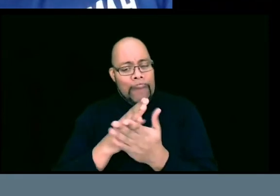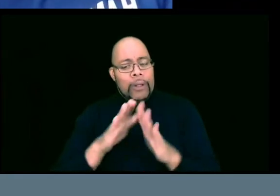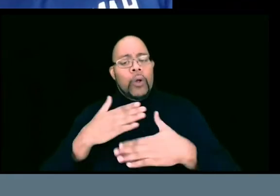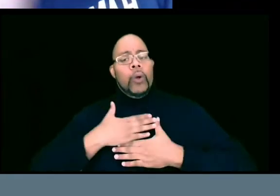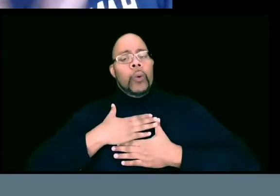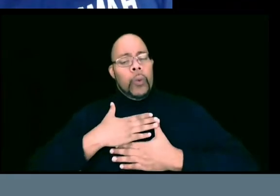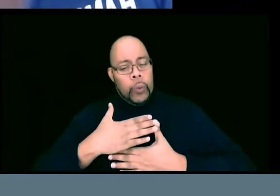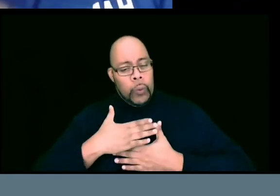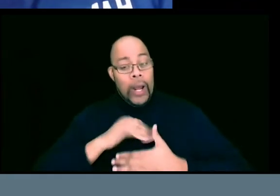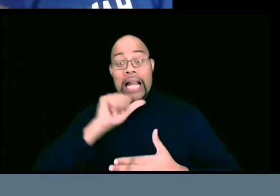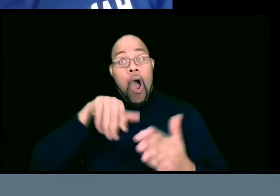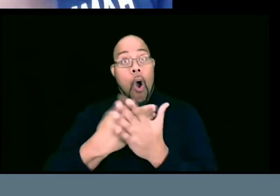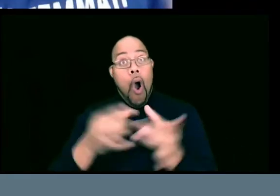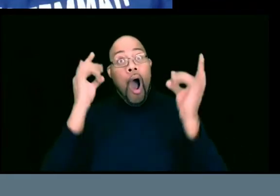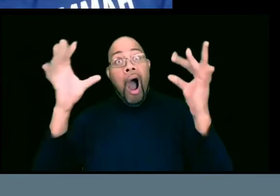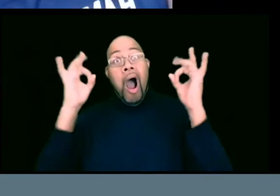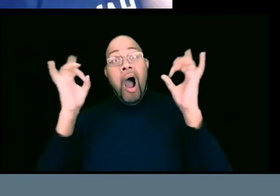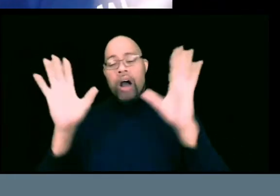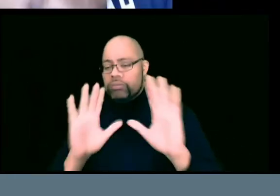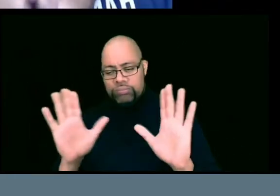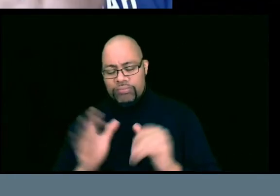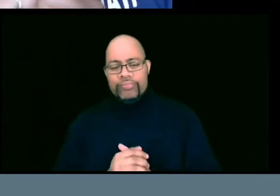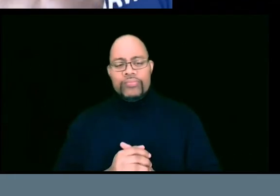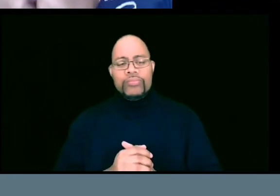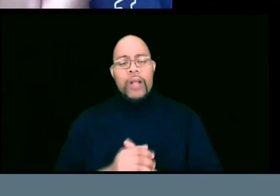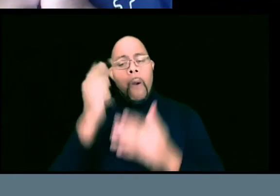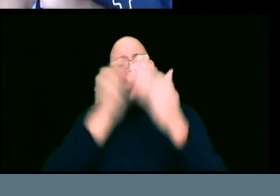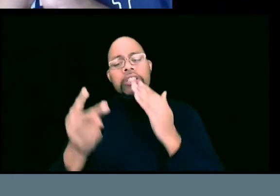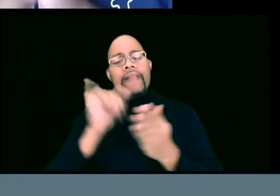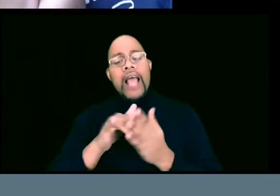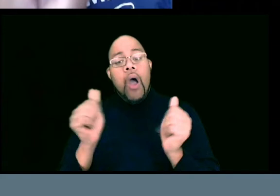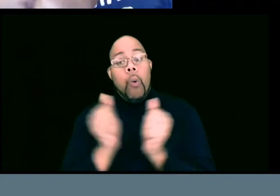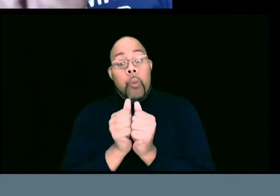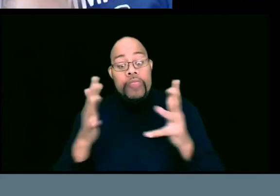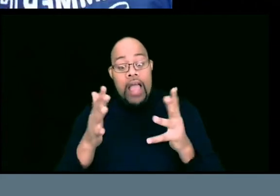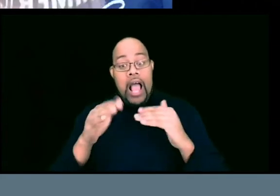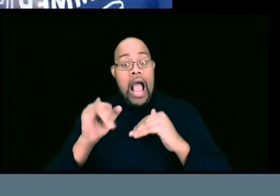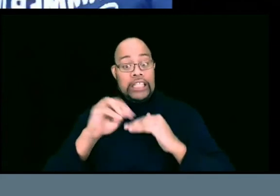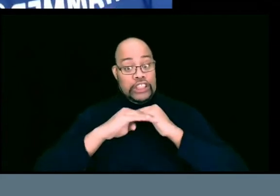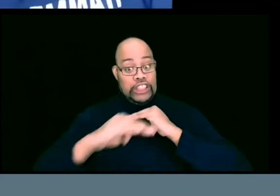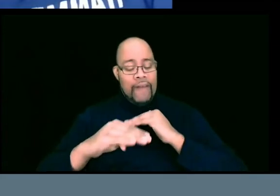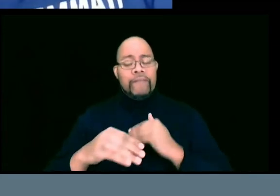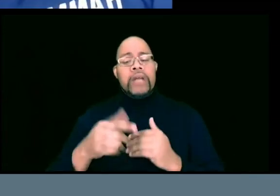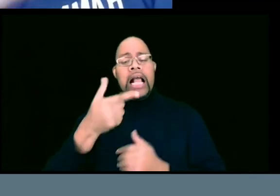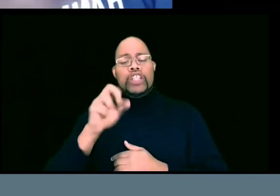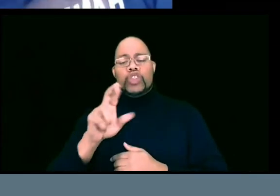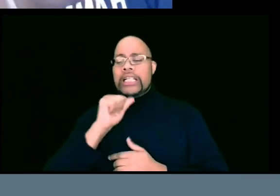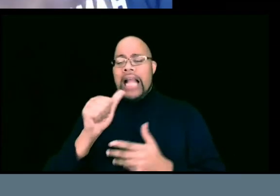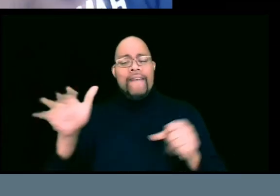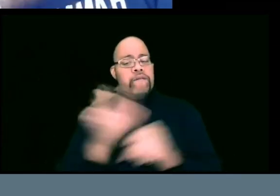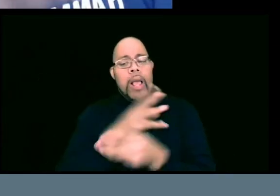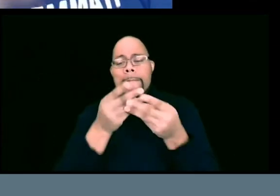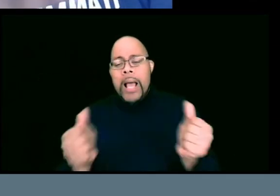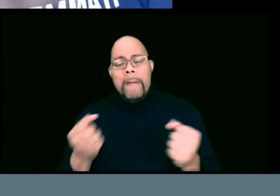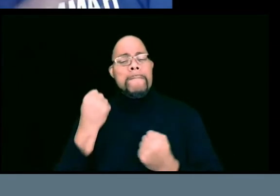let's take a moment to stop and actually just breathe about this. It's not all doom and gloom. It is predicted that even without the shelf, the